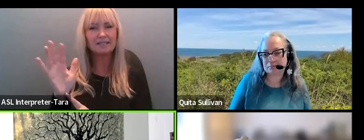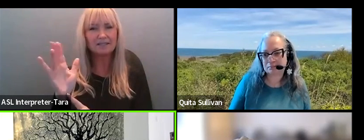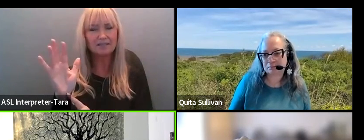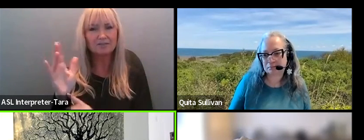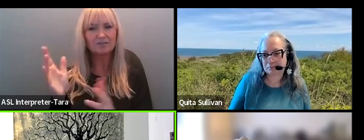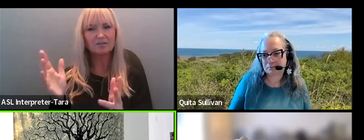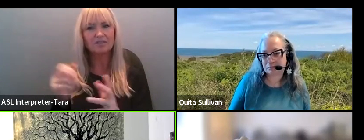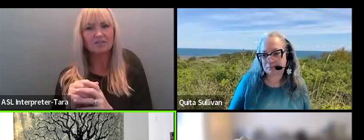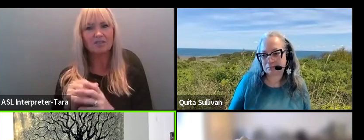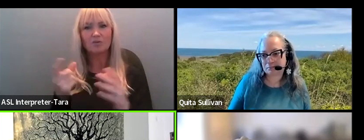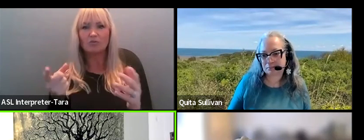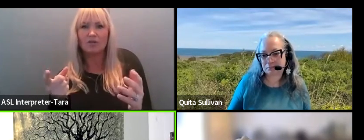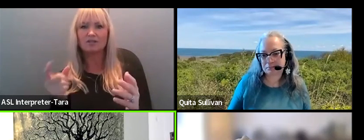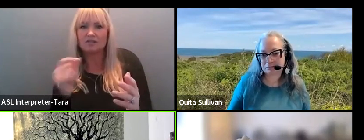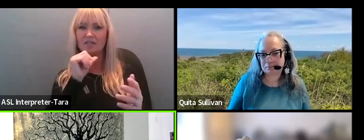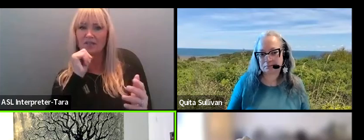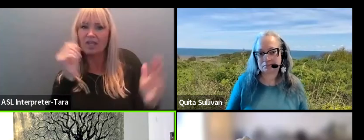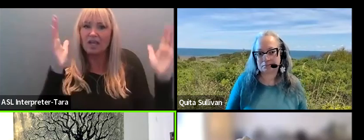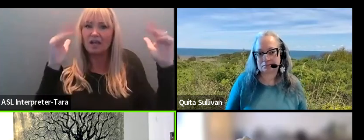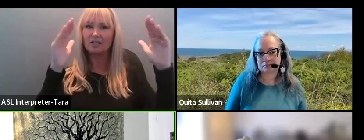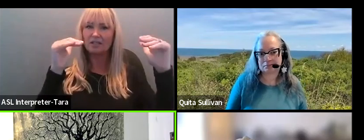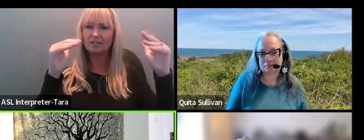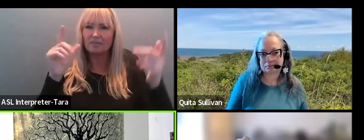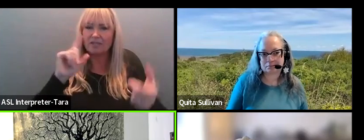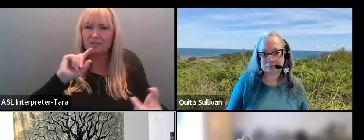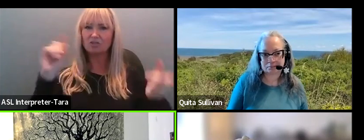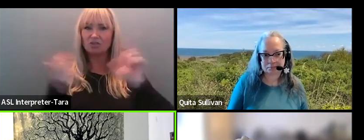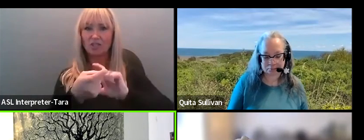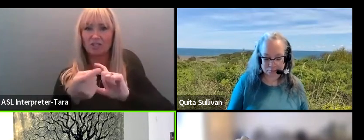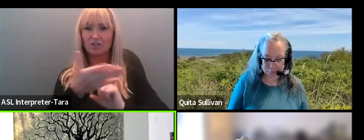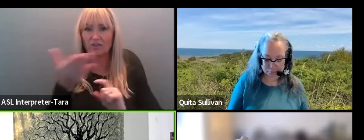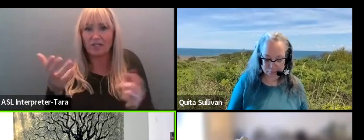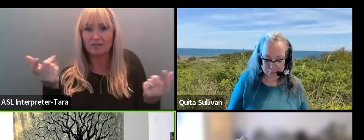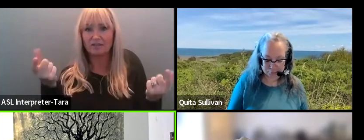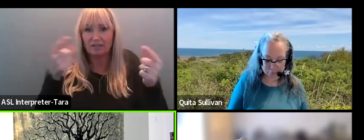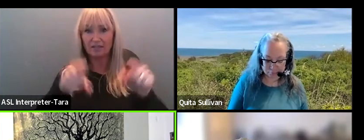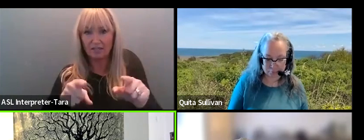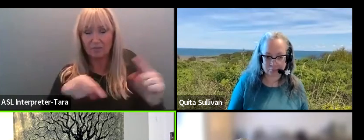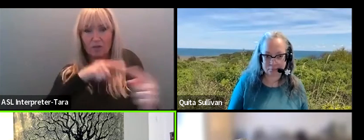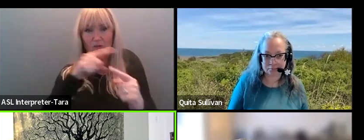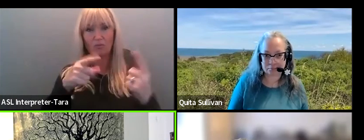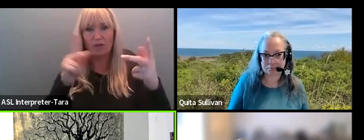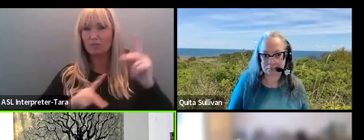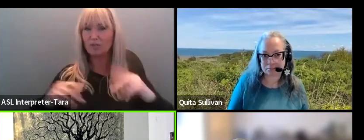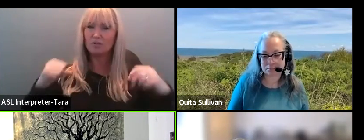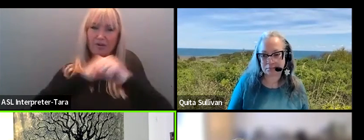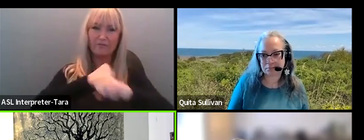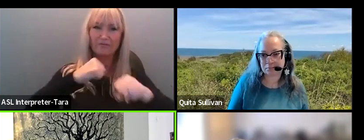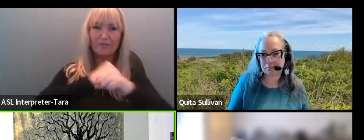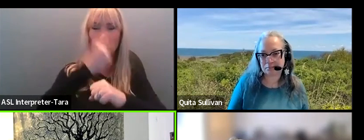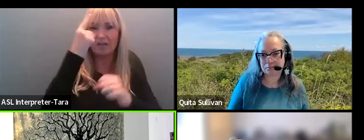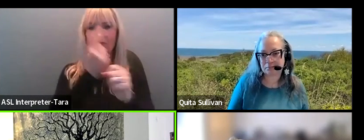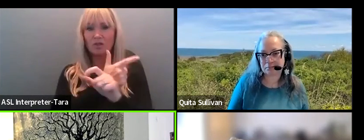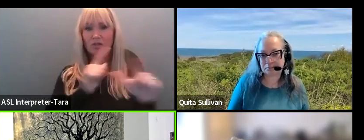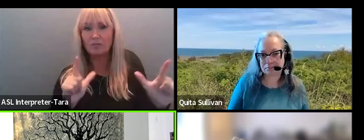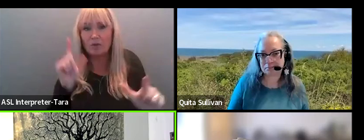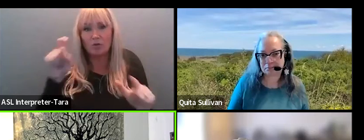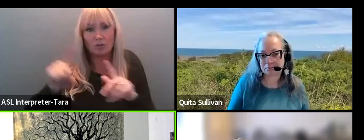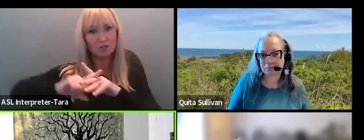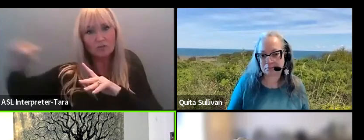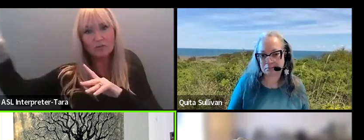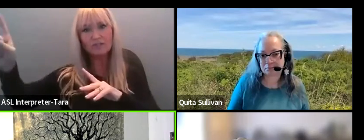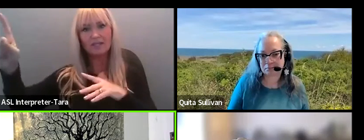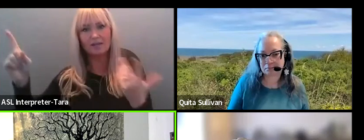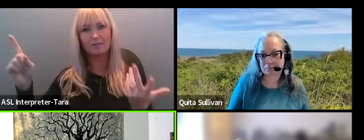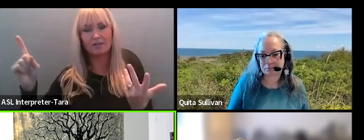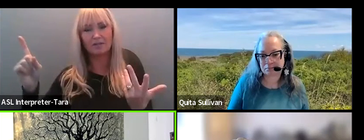unexpected kind of turn of events and things that can happen when people are fighting for their liberation or needing to escape, and the